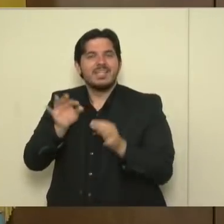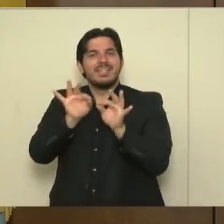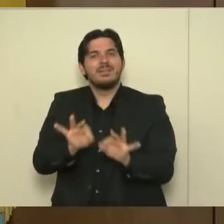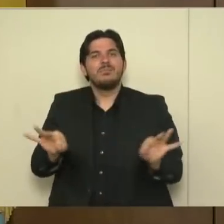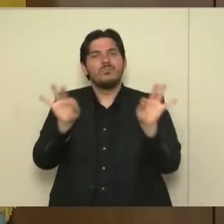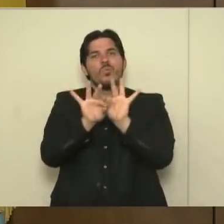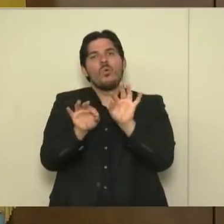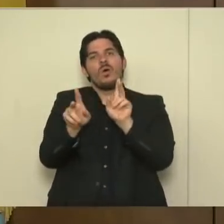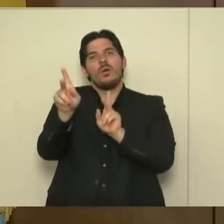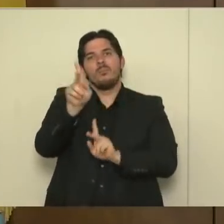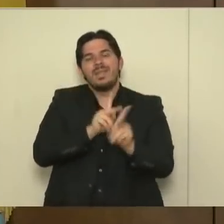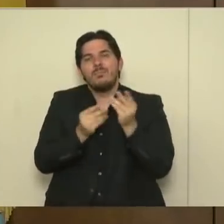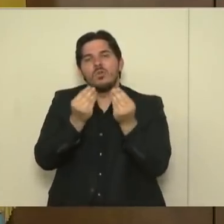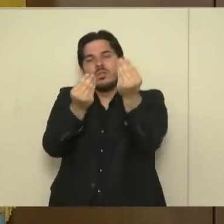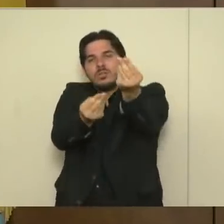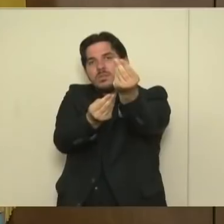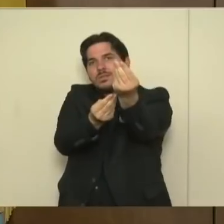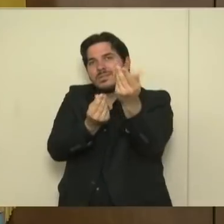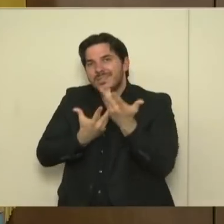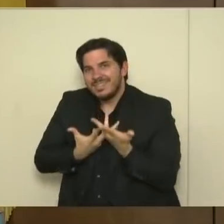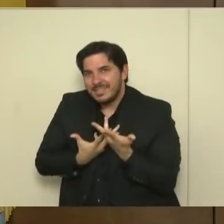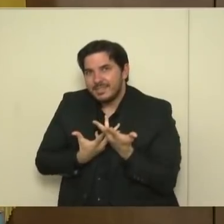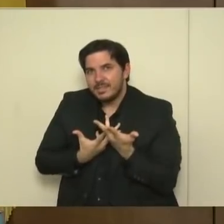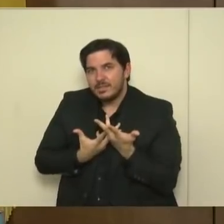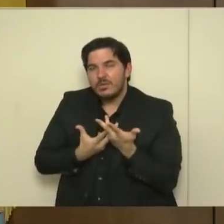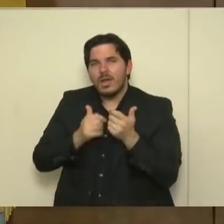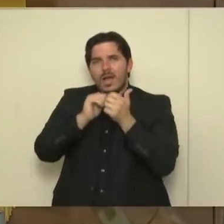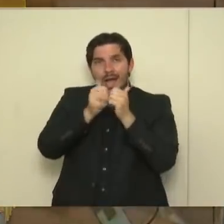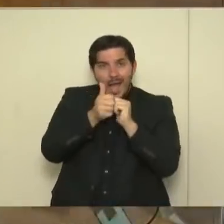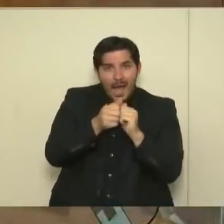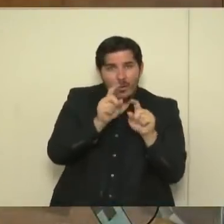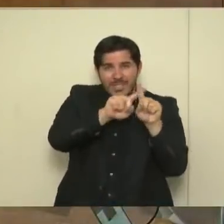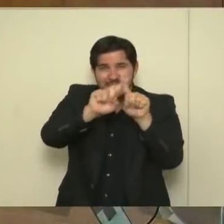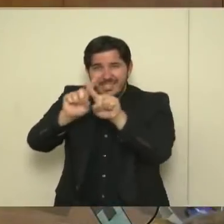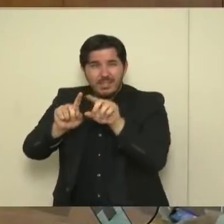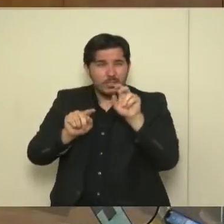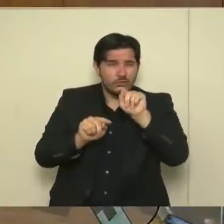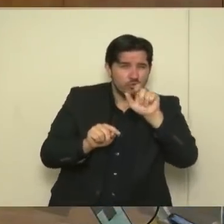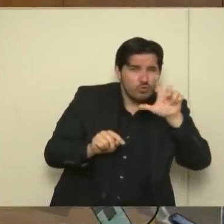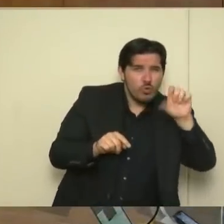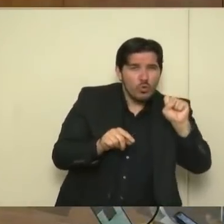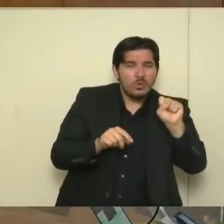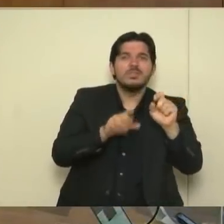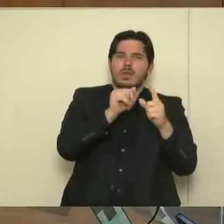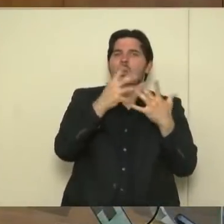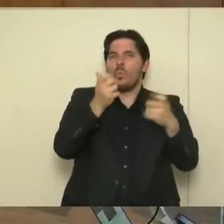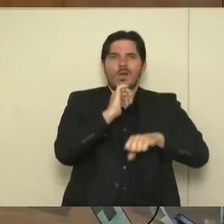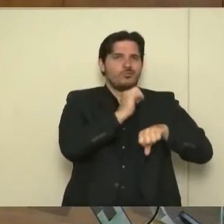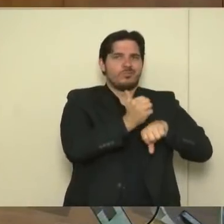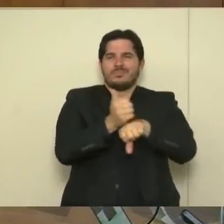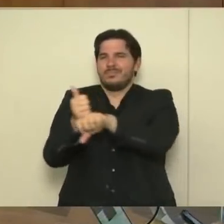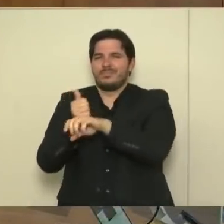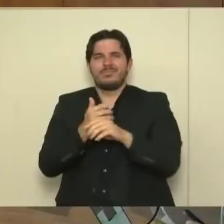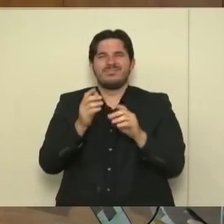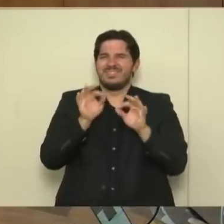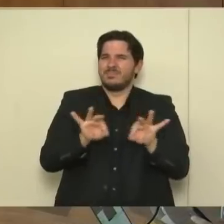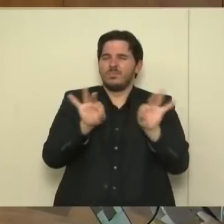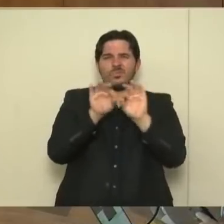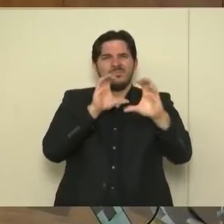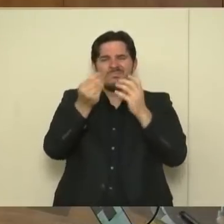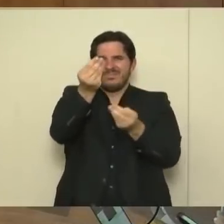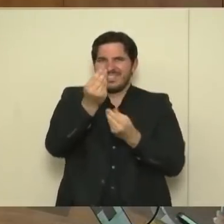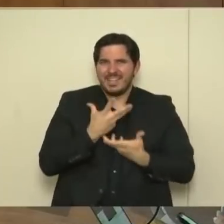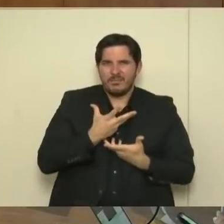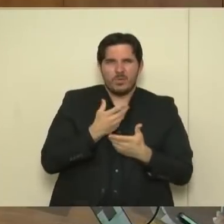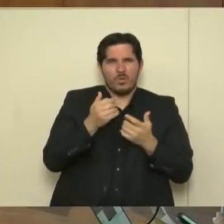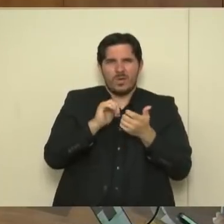information that helps us keep New Mexico safe. Yeah, thanks, Governor. I was just going to add that on the modeling team website on